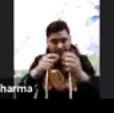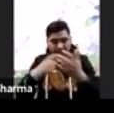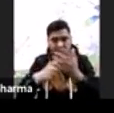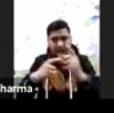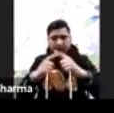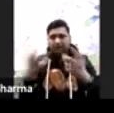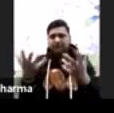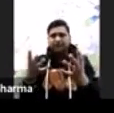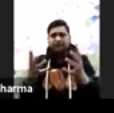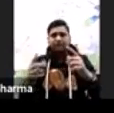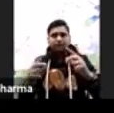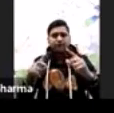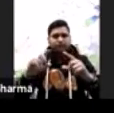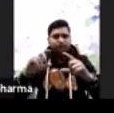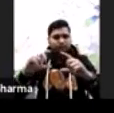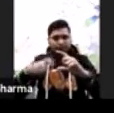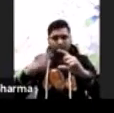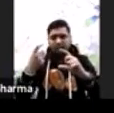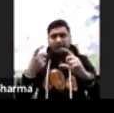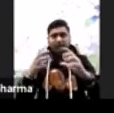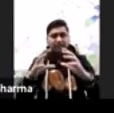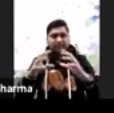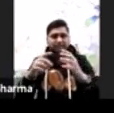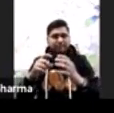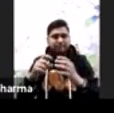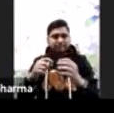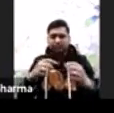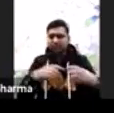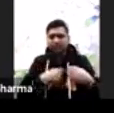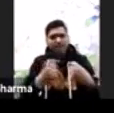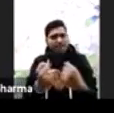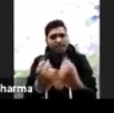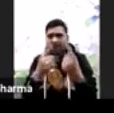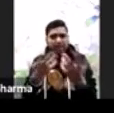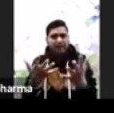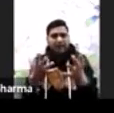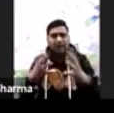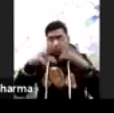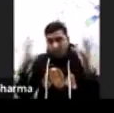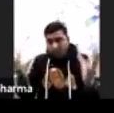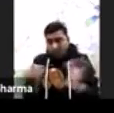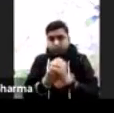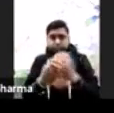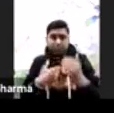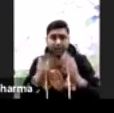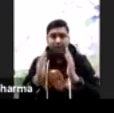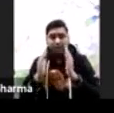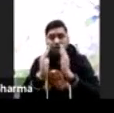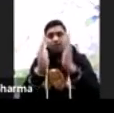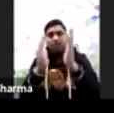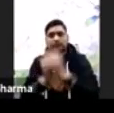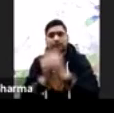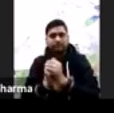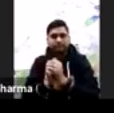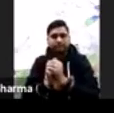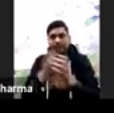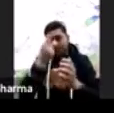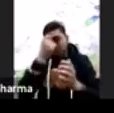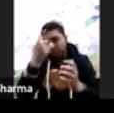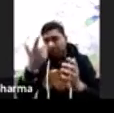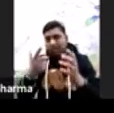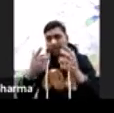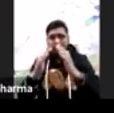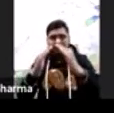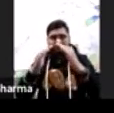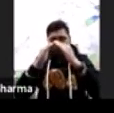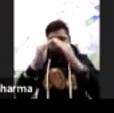topics and recognizing that we can't do it alone, but only through partners like you who well understand the problems and work with these